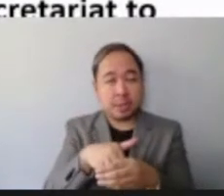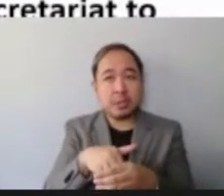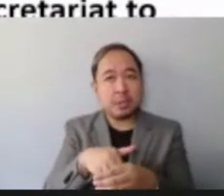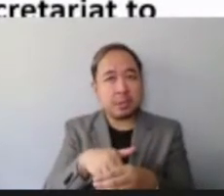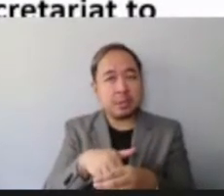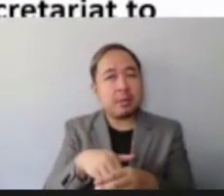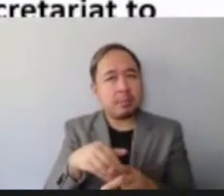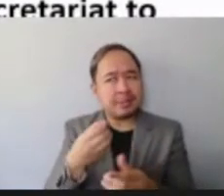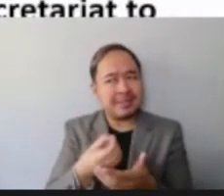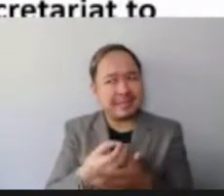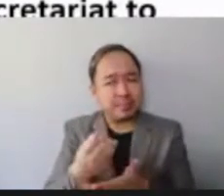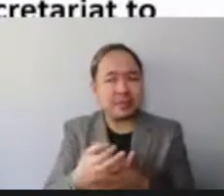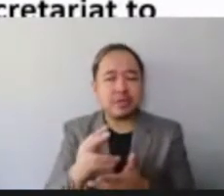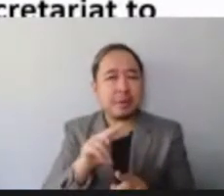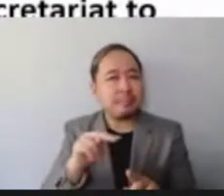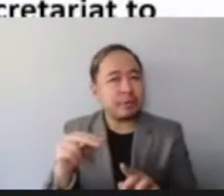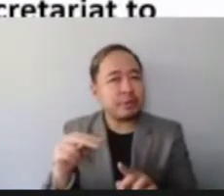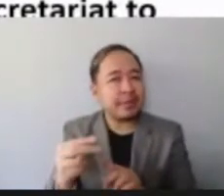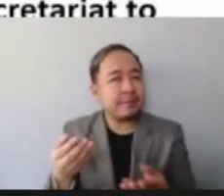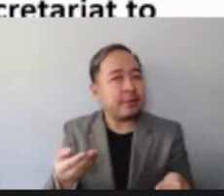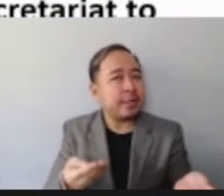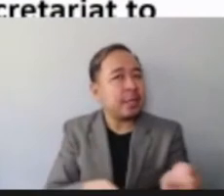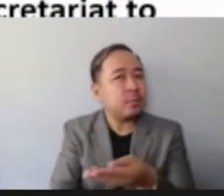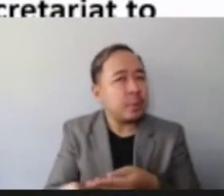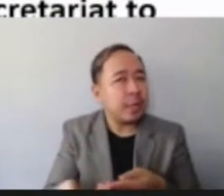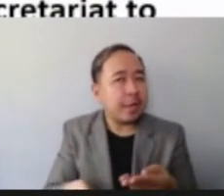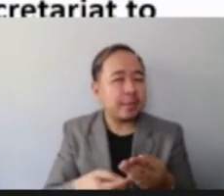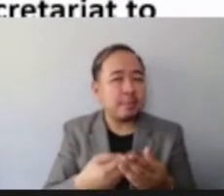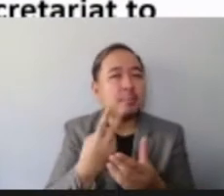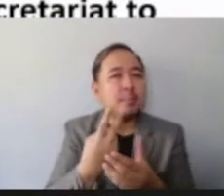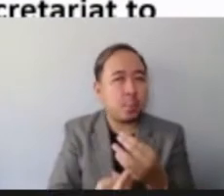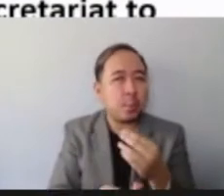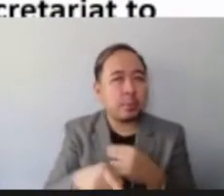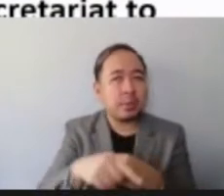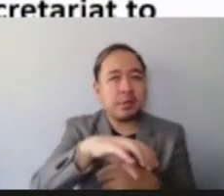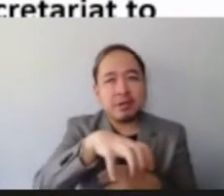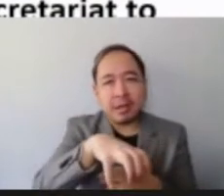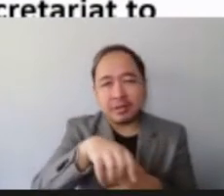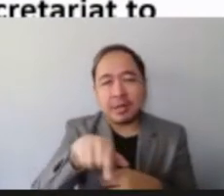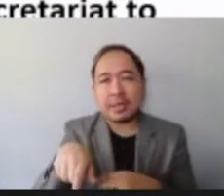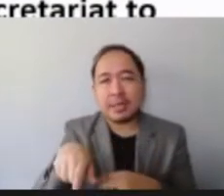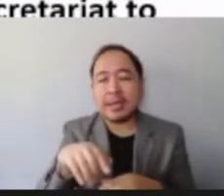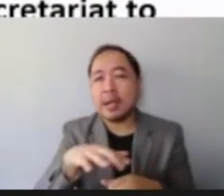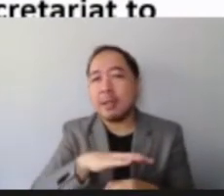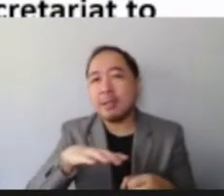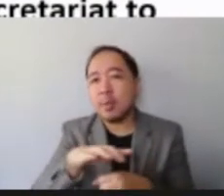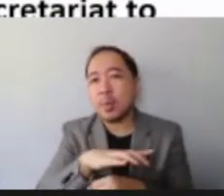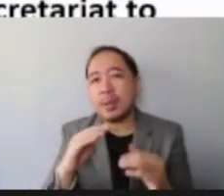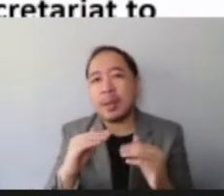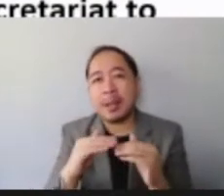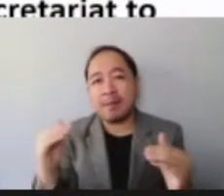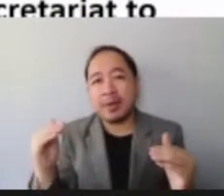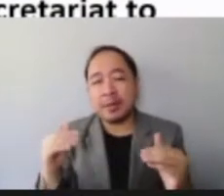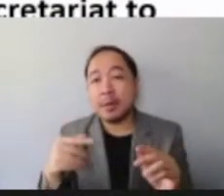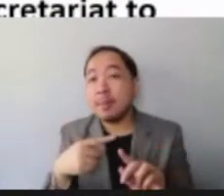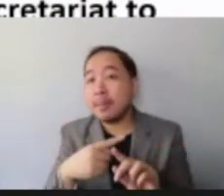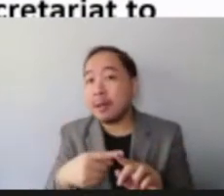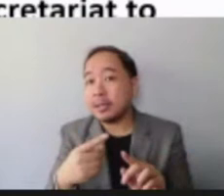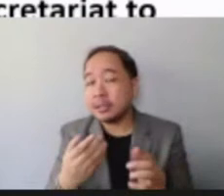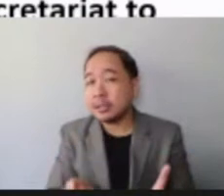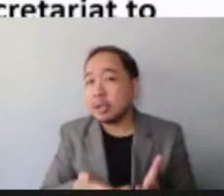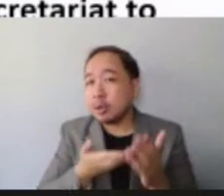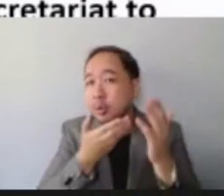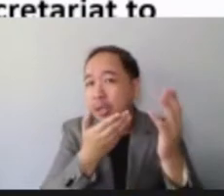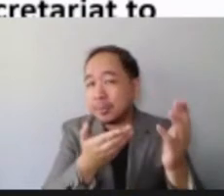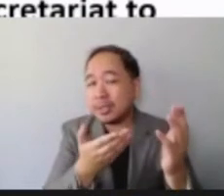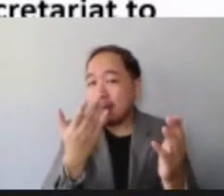and initiatives at no National and at local levels it means take note of the proposals that are contained in the